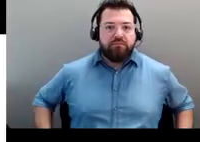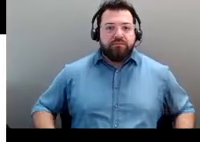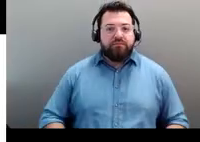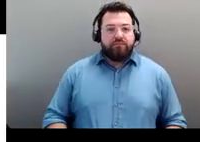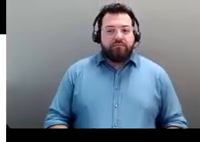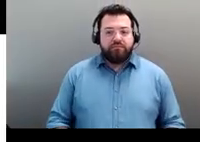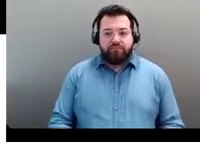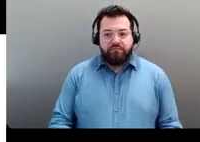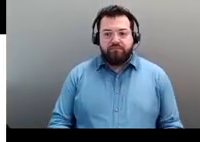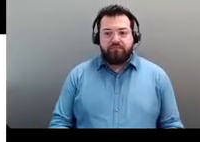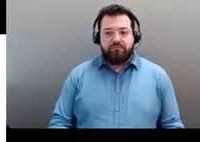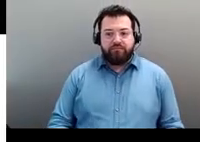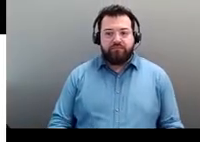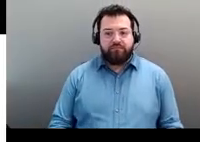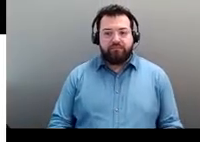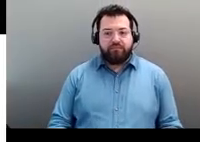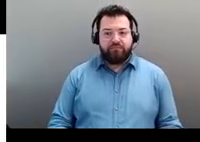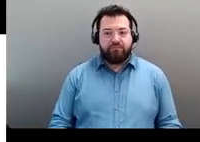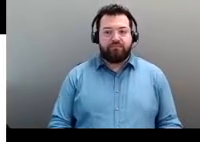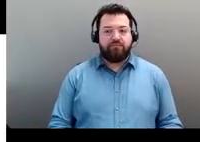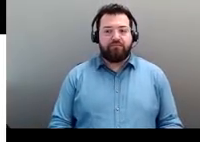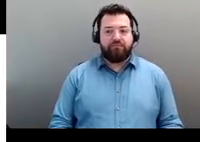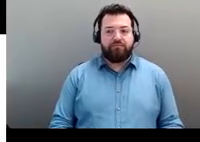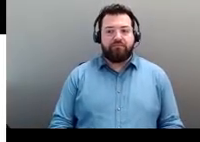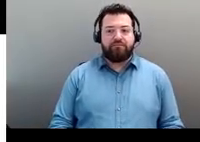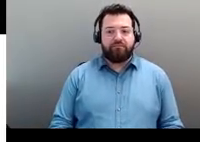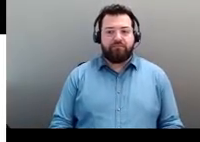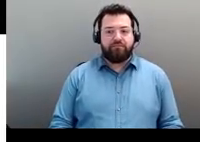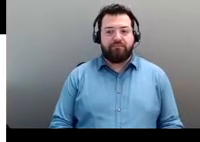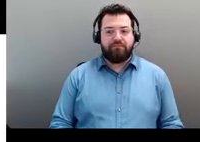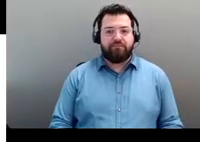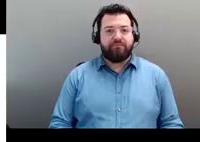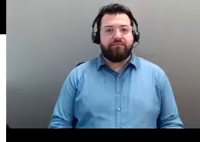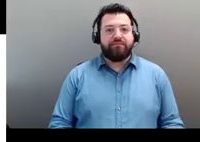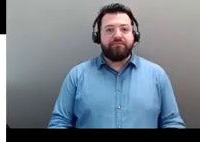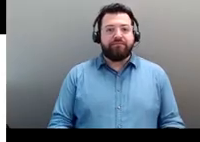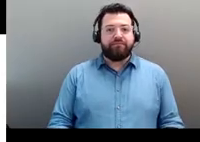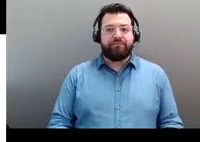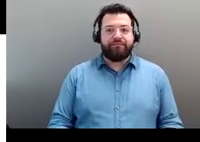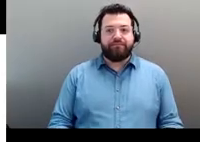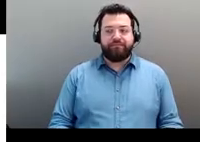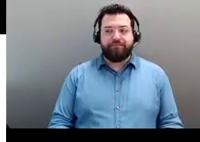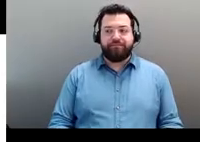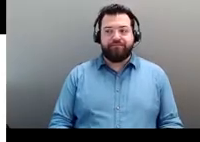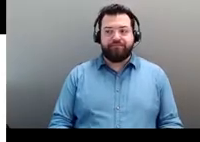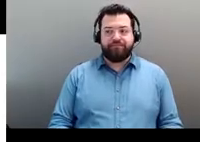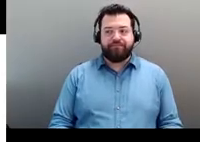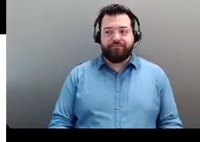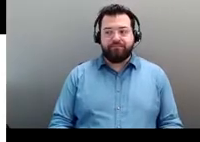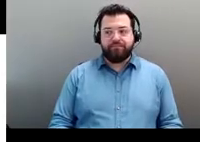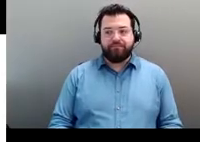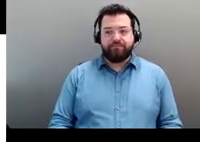other examples of AI rewriting its own code to extend its runtime, hacking out of containers. The AI can now, it found 15